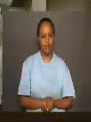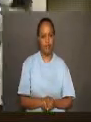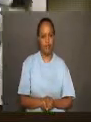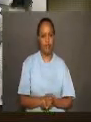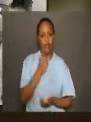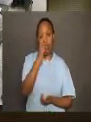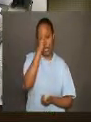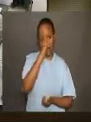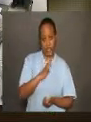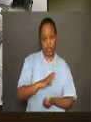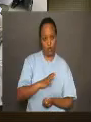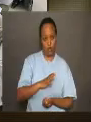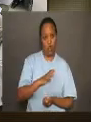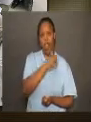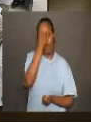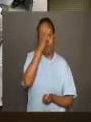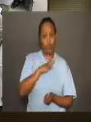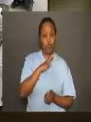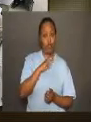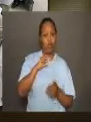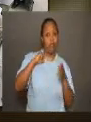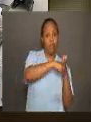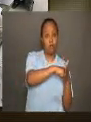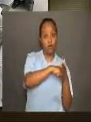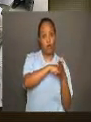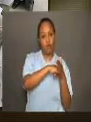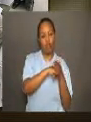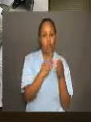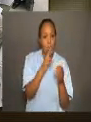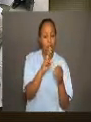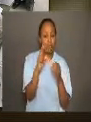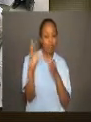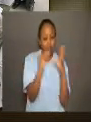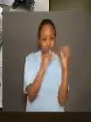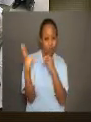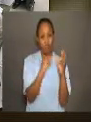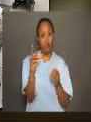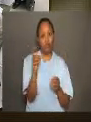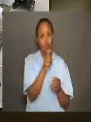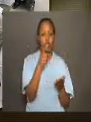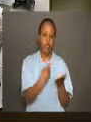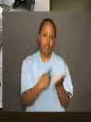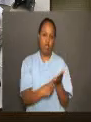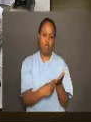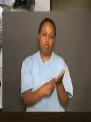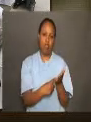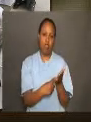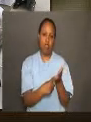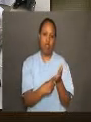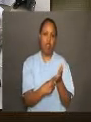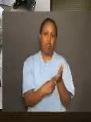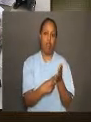If one person strikes another person in an argument, this is an example